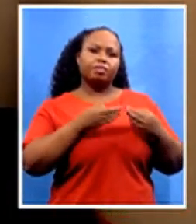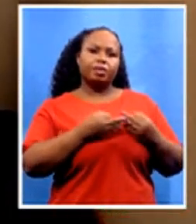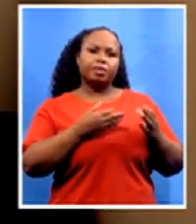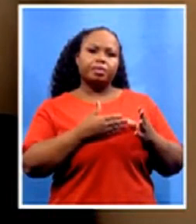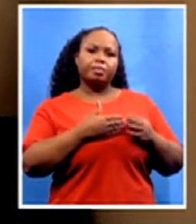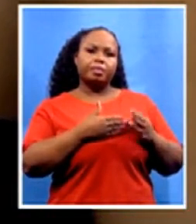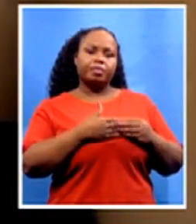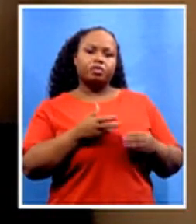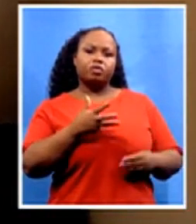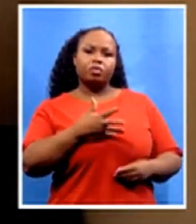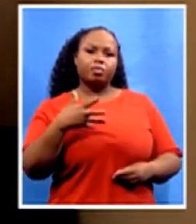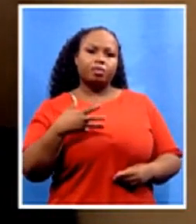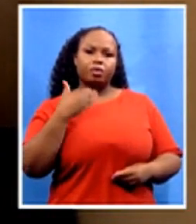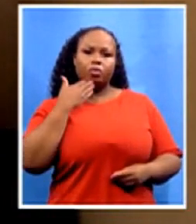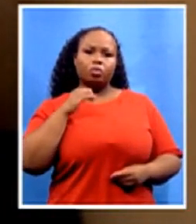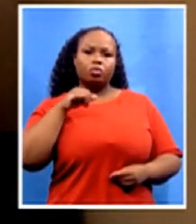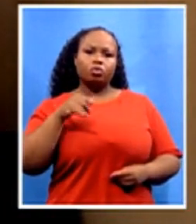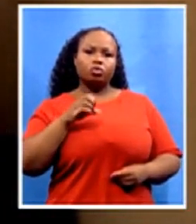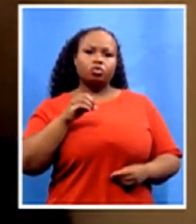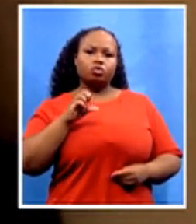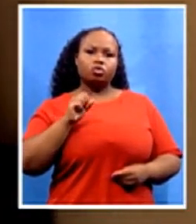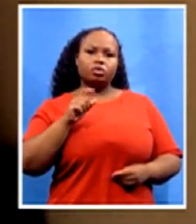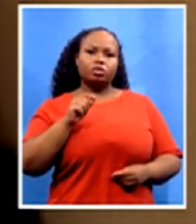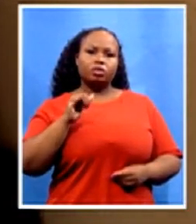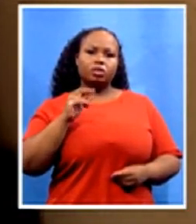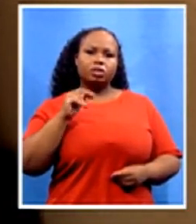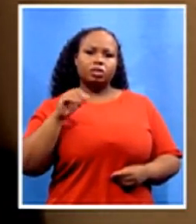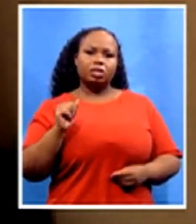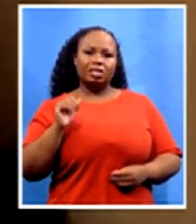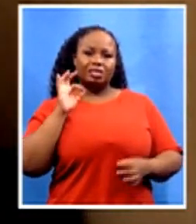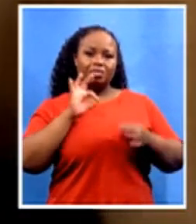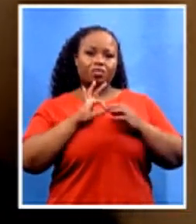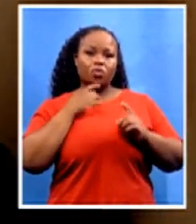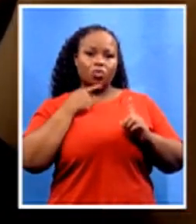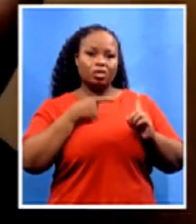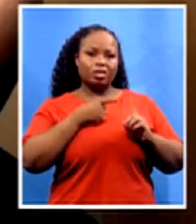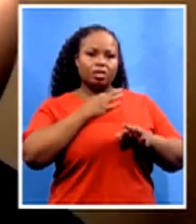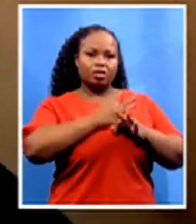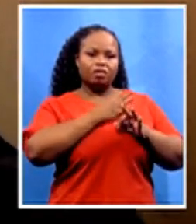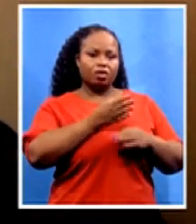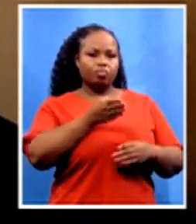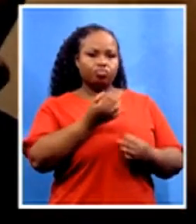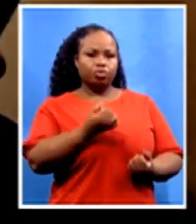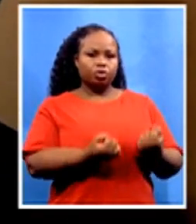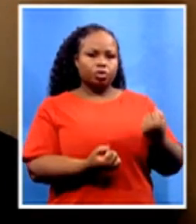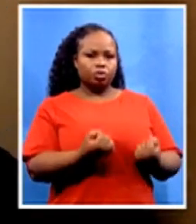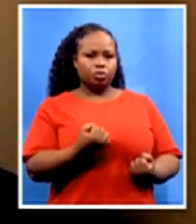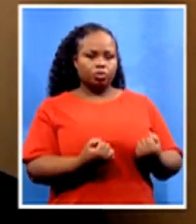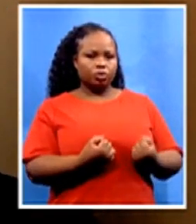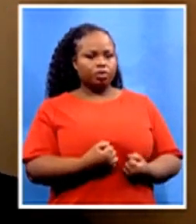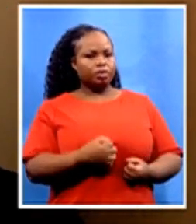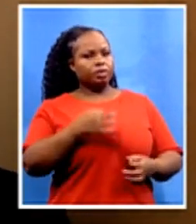specifically the father who is in this court as well. Tate Sangweni, re lebogana kwa ga o re tlhalosetse